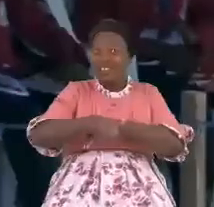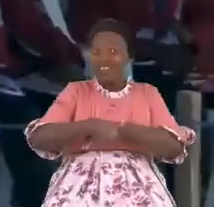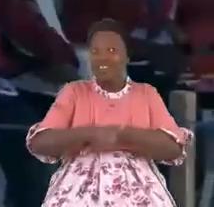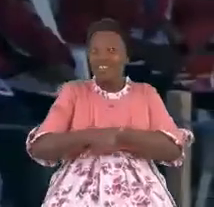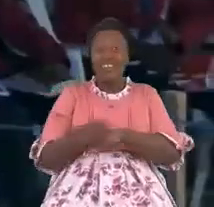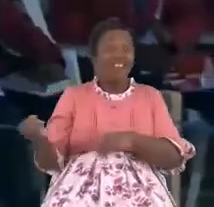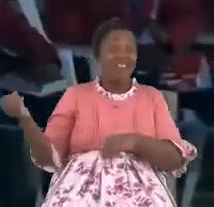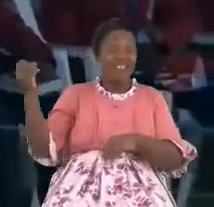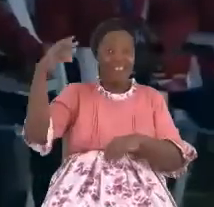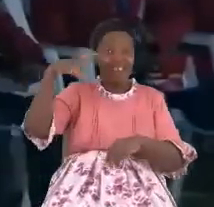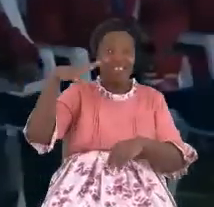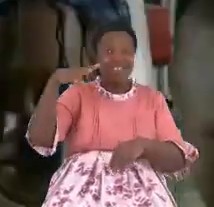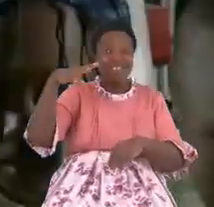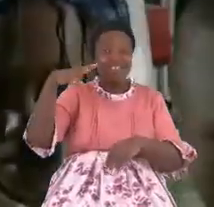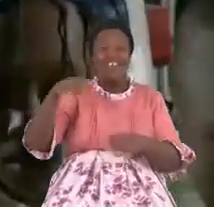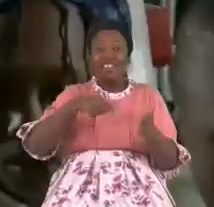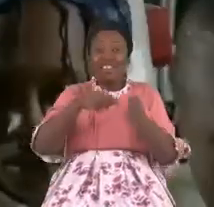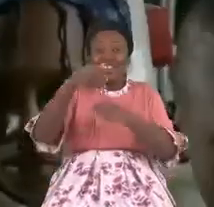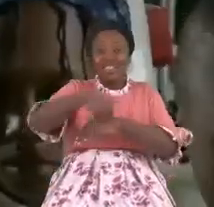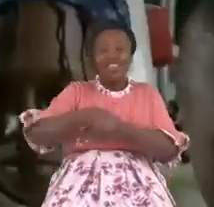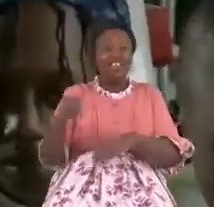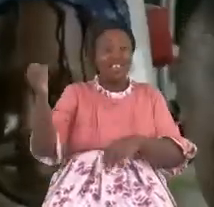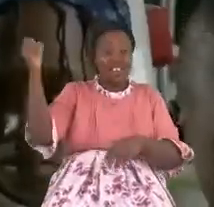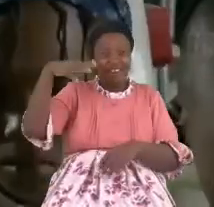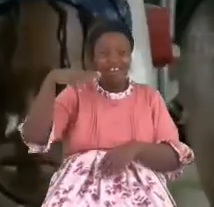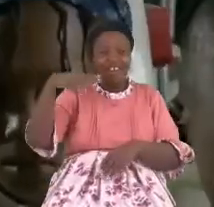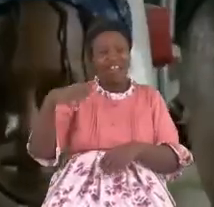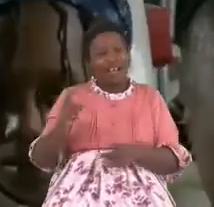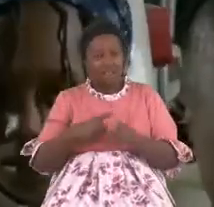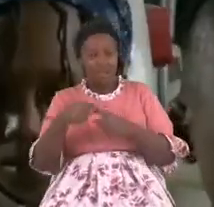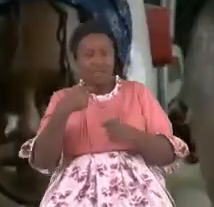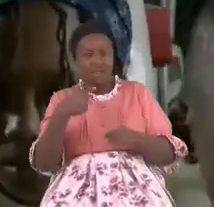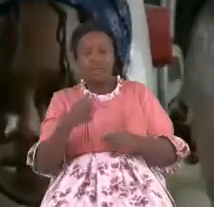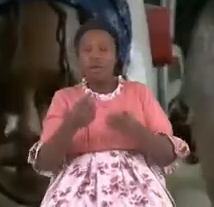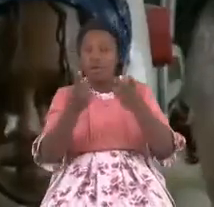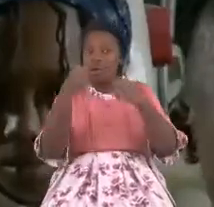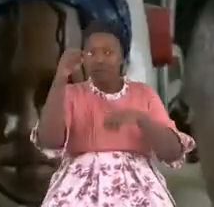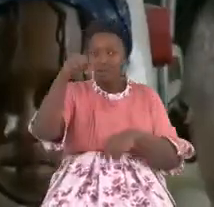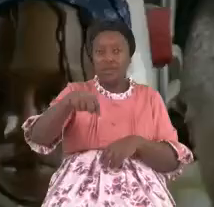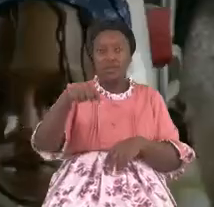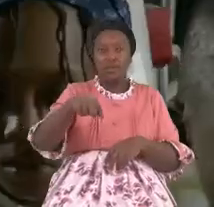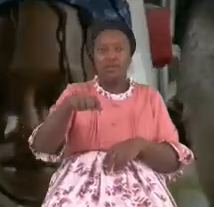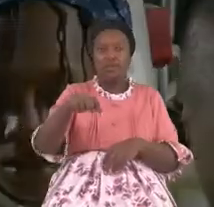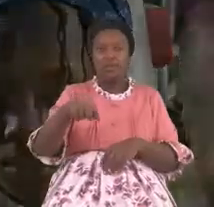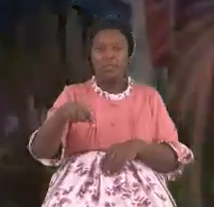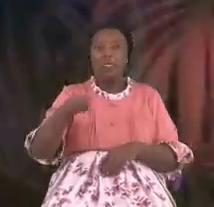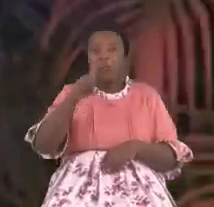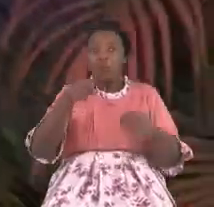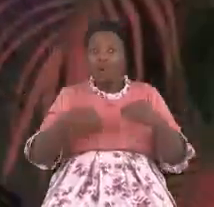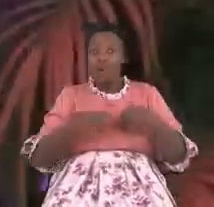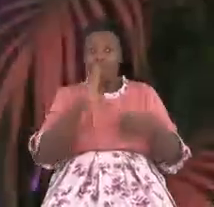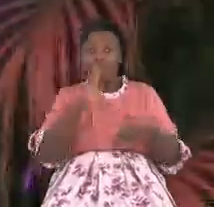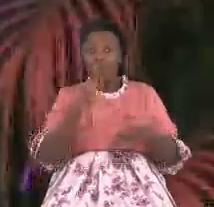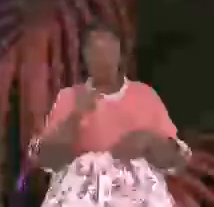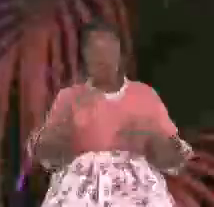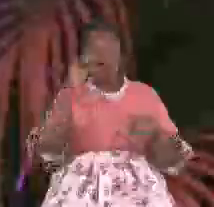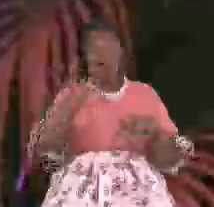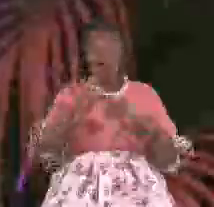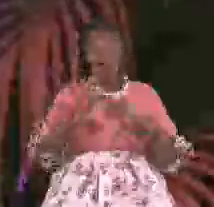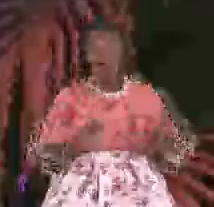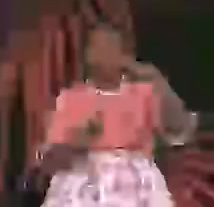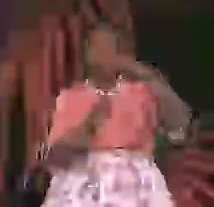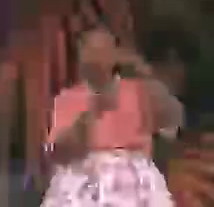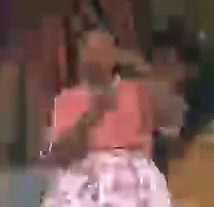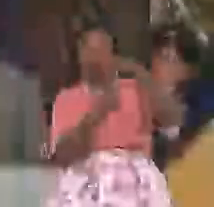said tonight, light. And then he says, come down. You've been at the top of